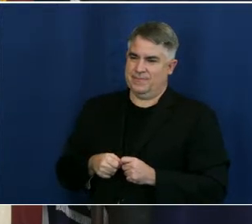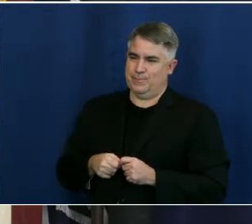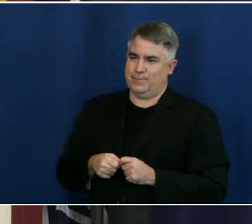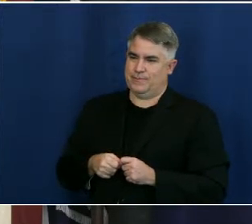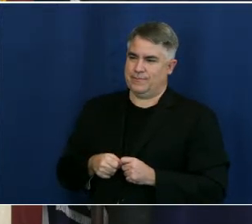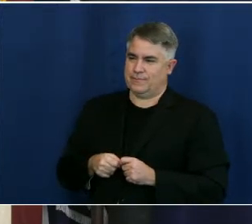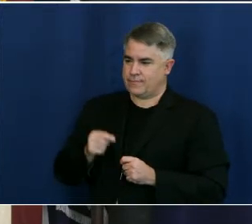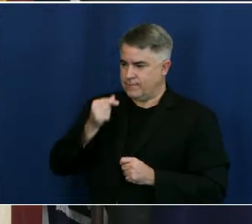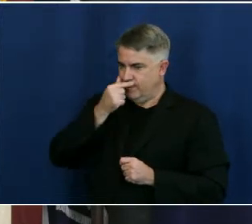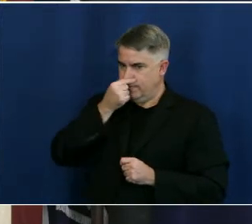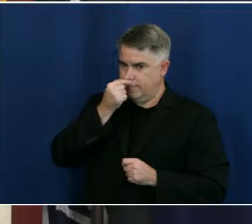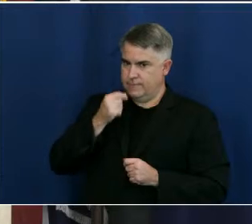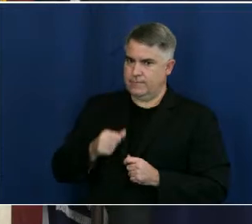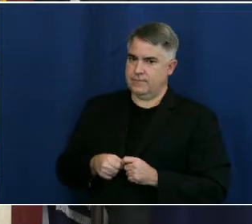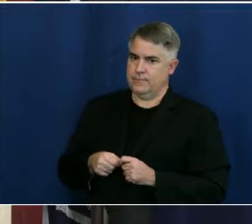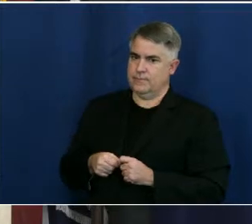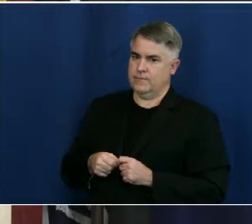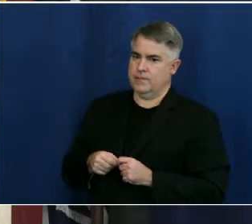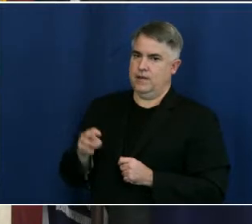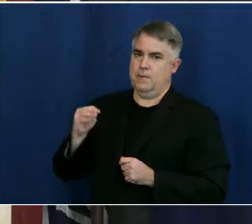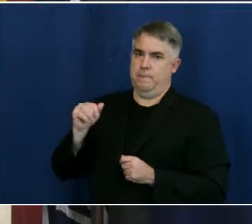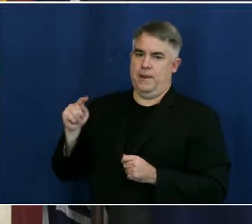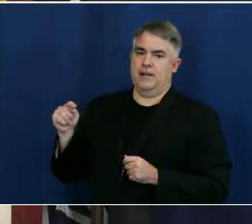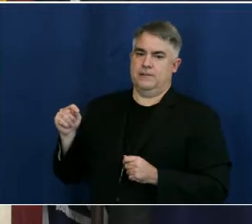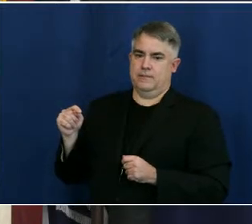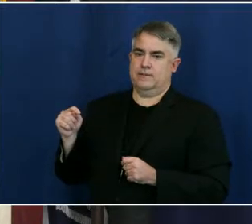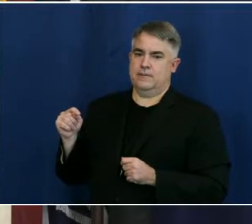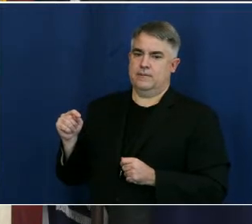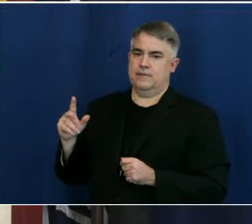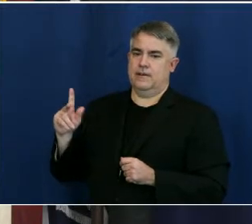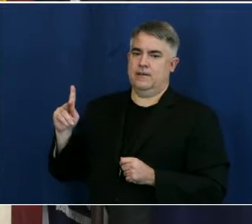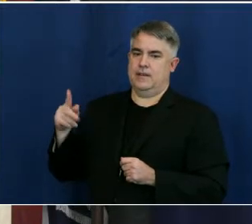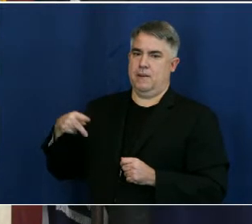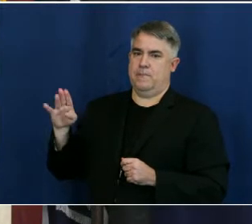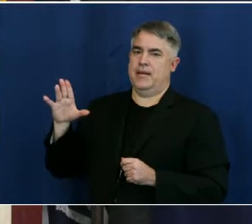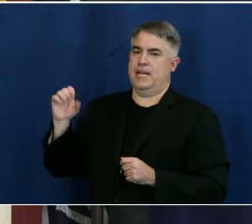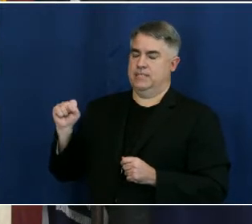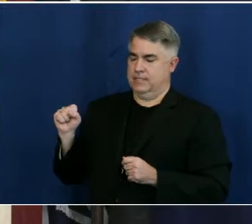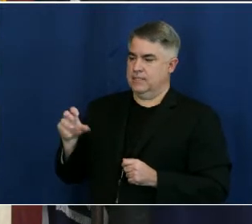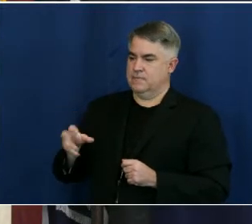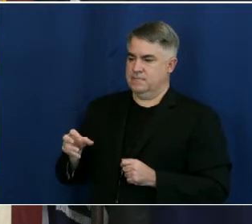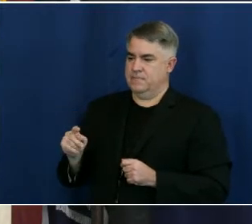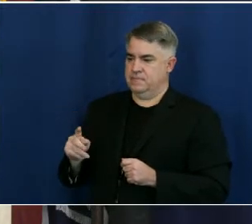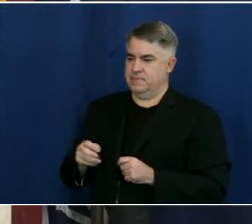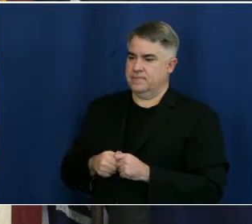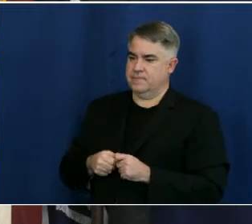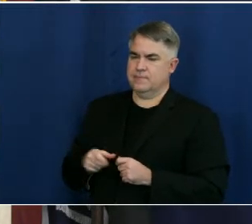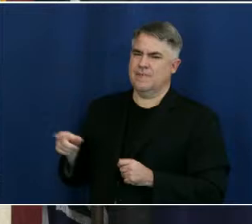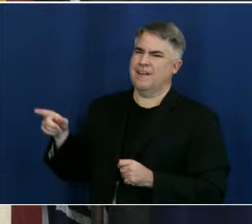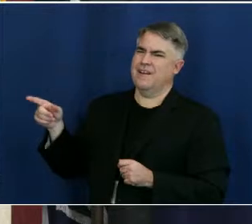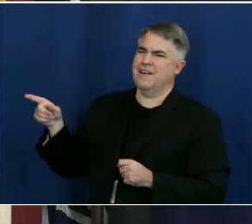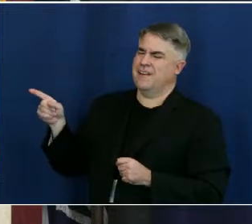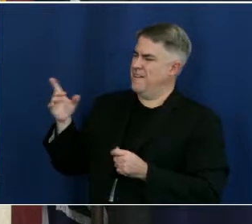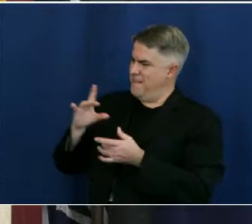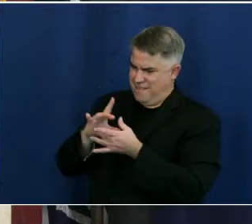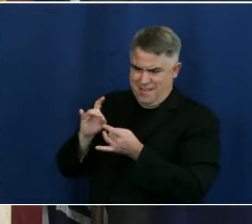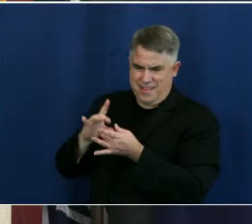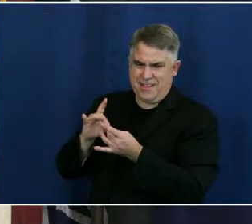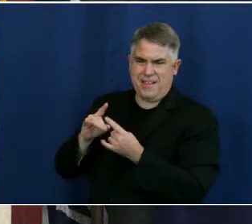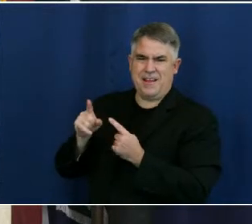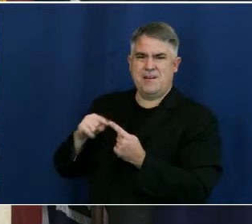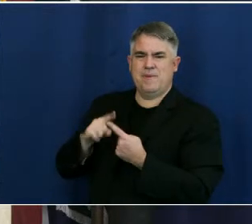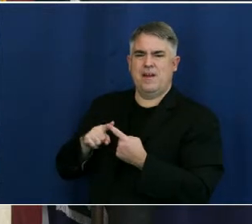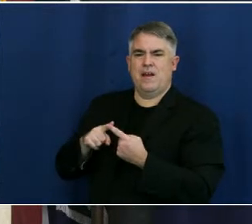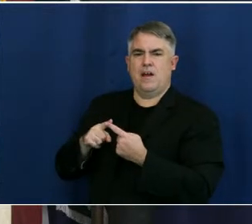Matt Hoffman at KPBS, please state your question. I know you guys touched on Operation Collaboration, which is led by CAL FIRE